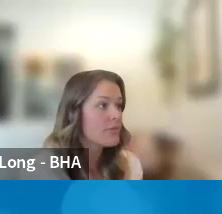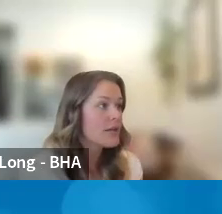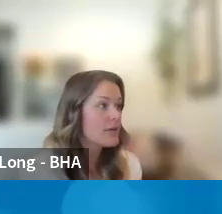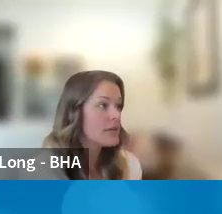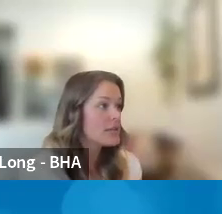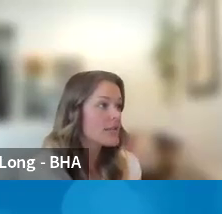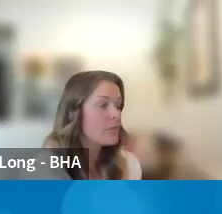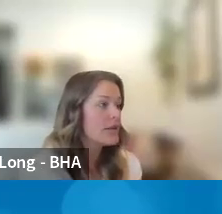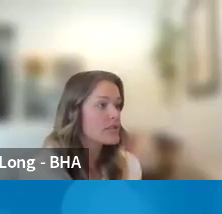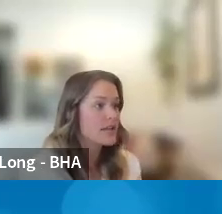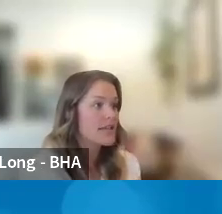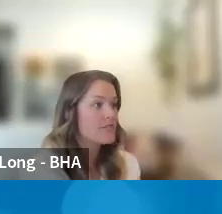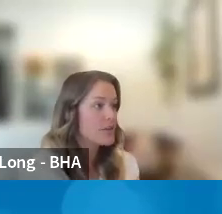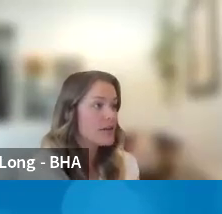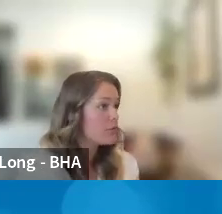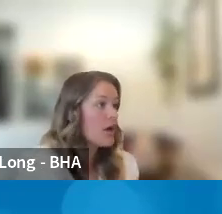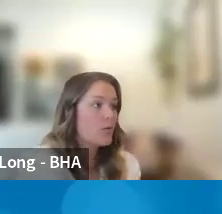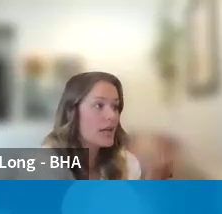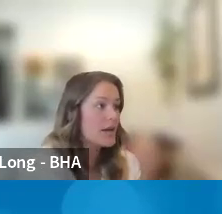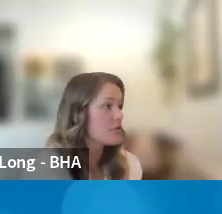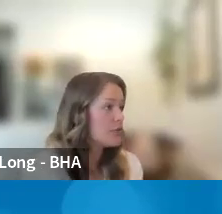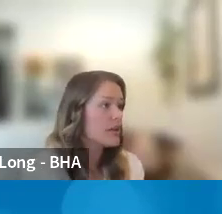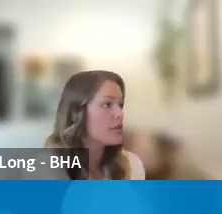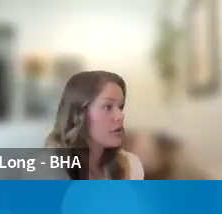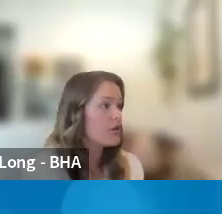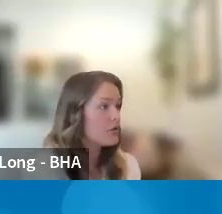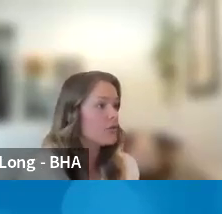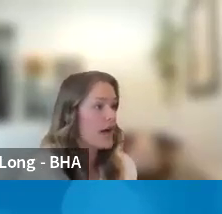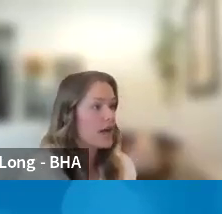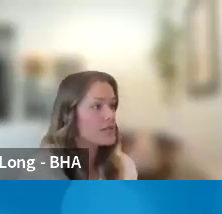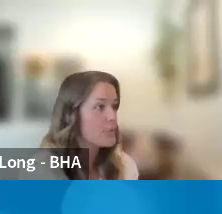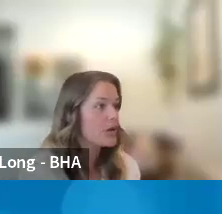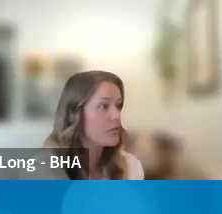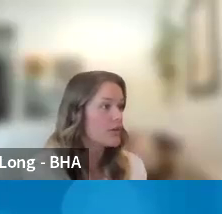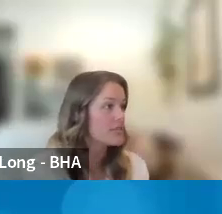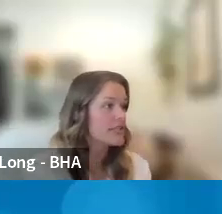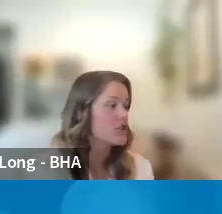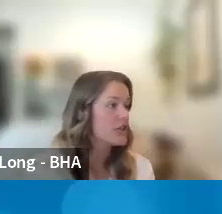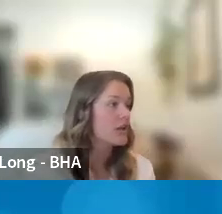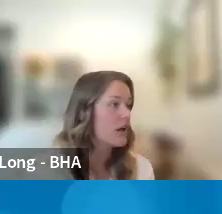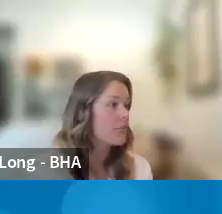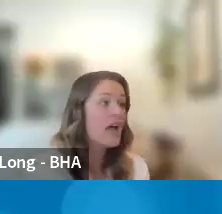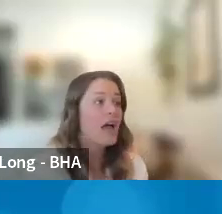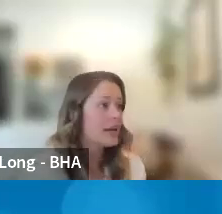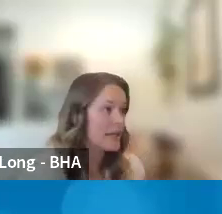report subcommittee meetings and we can discuss that further, and we can absolutely, include that as a point of recommendation. And again,